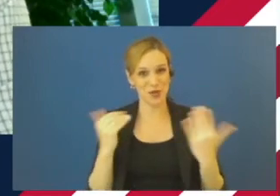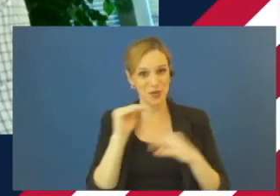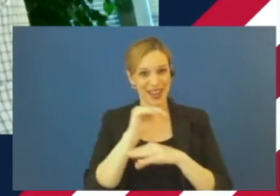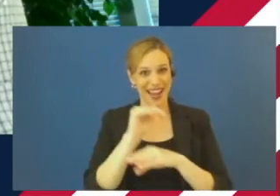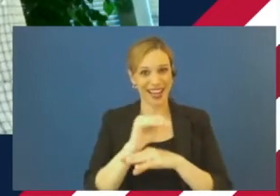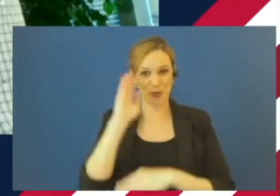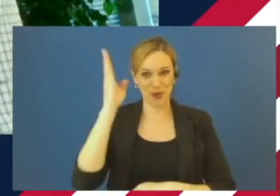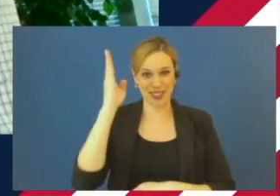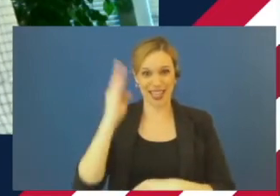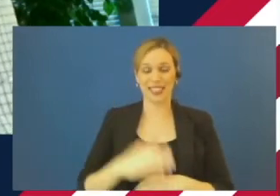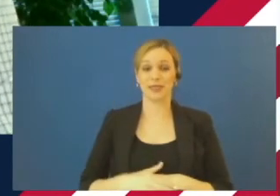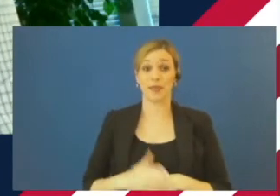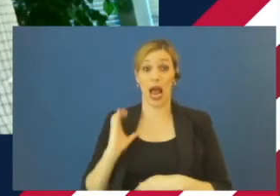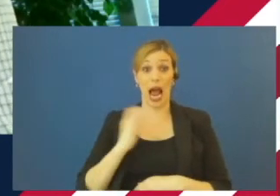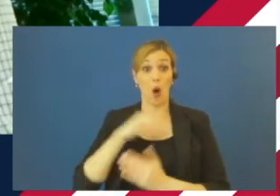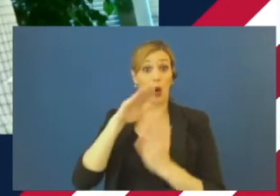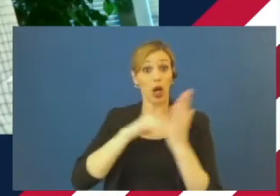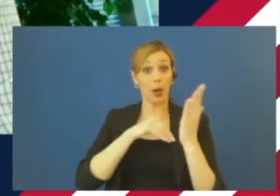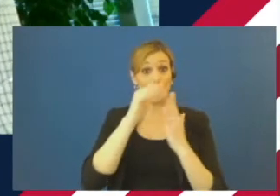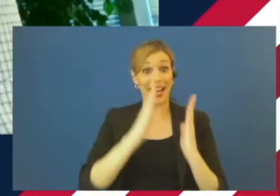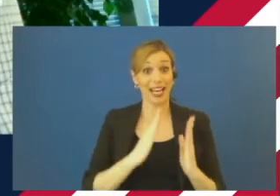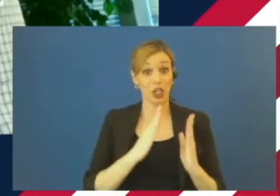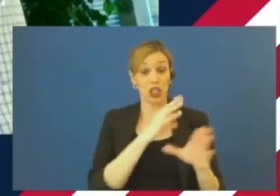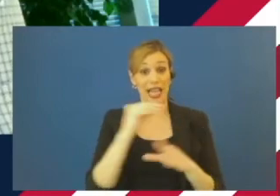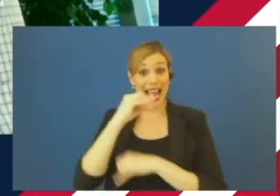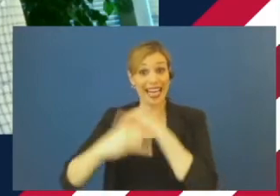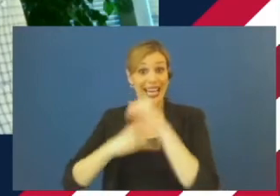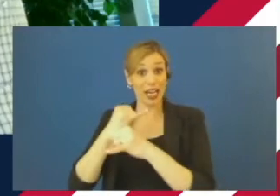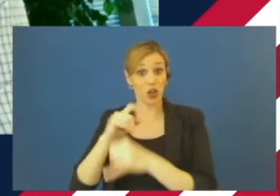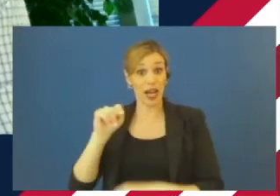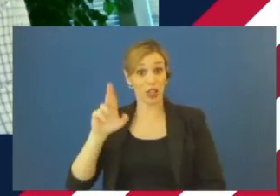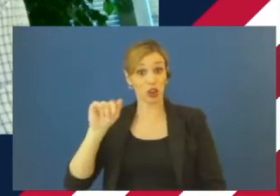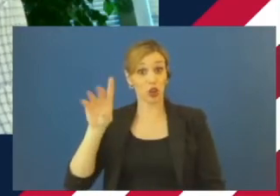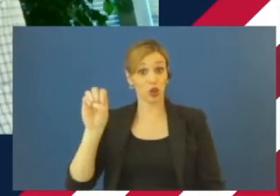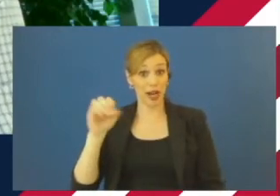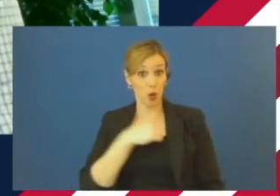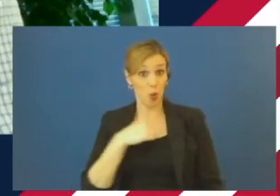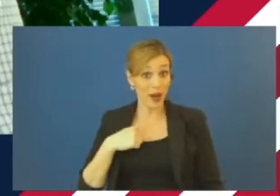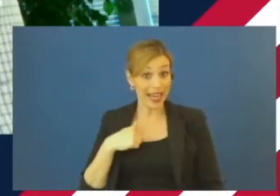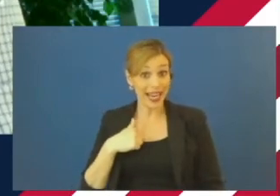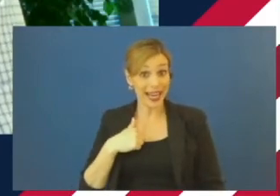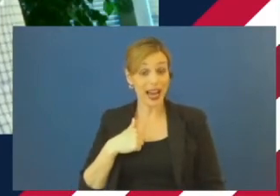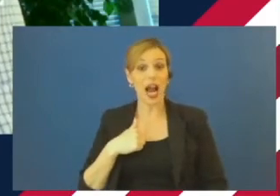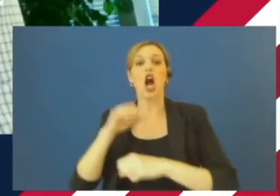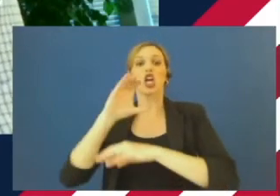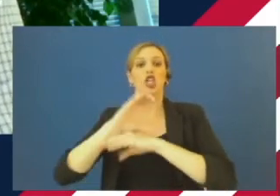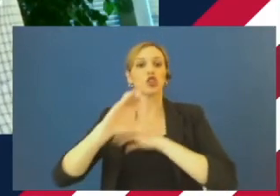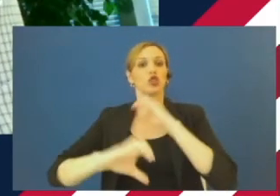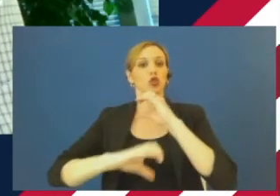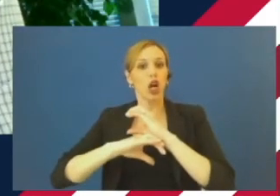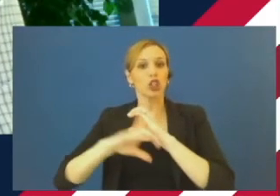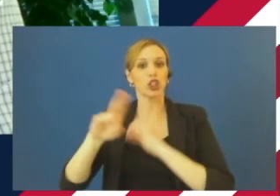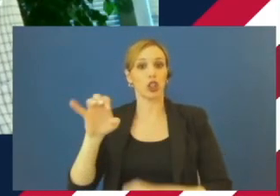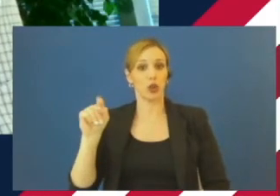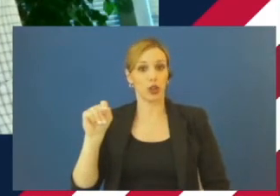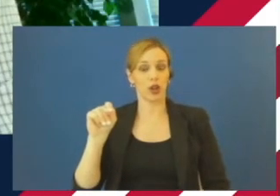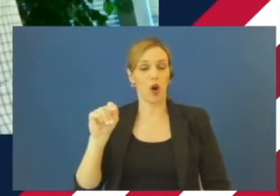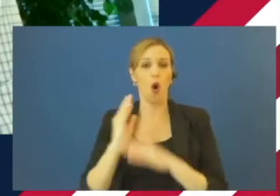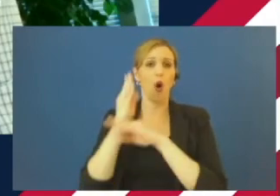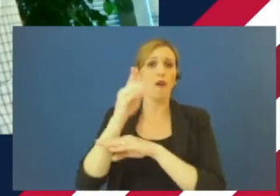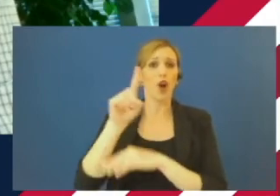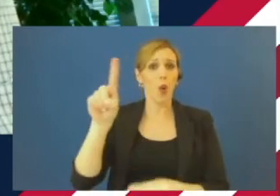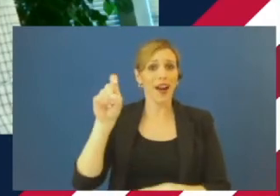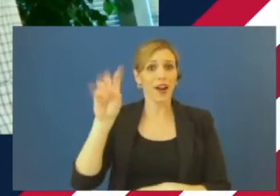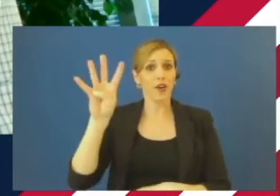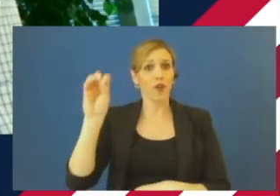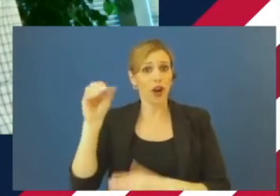International Trades, we are a construction union. We make up 140,000 members. We're a part of the over 3.5 million